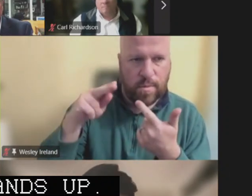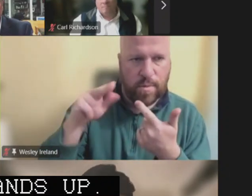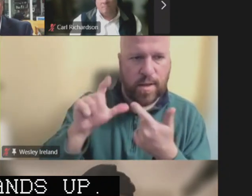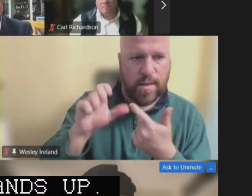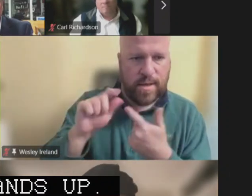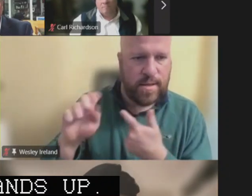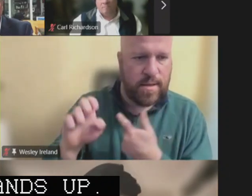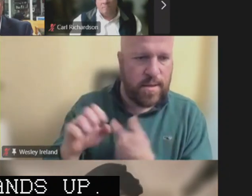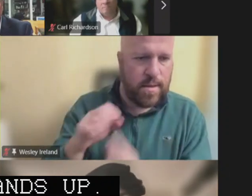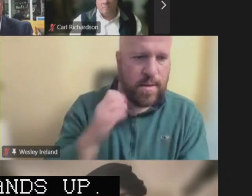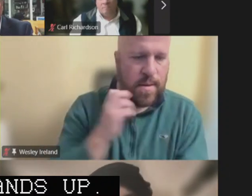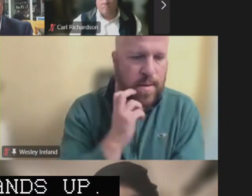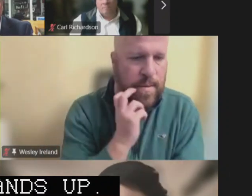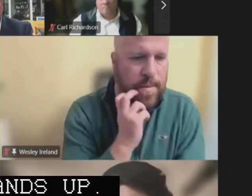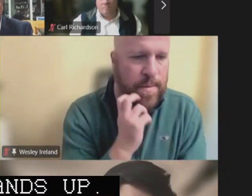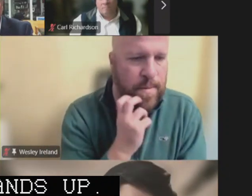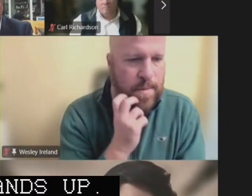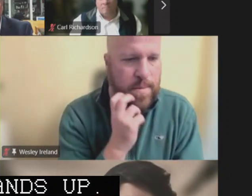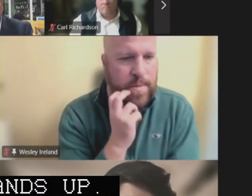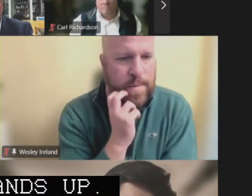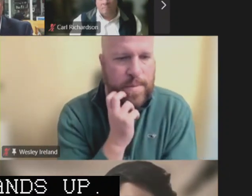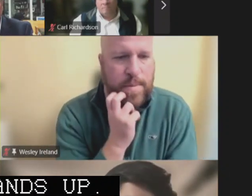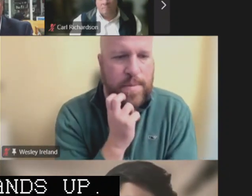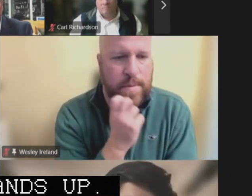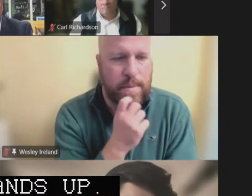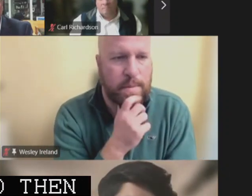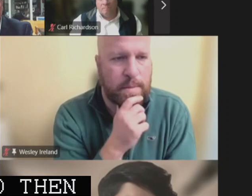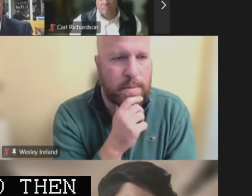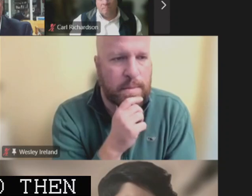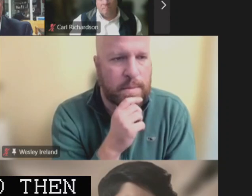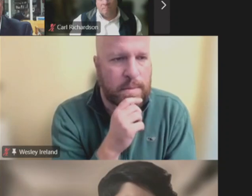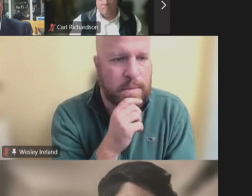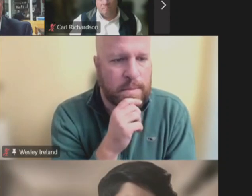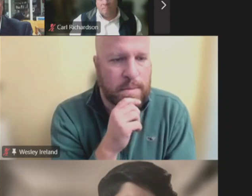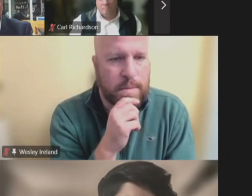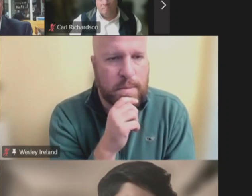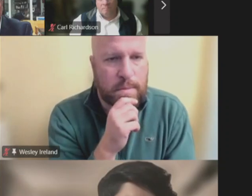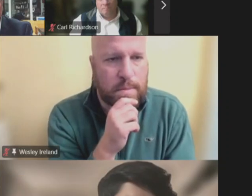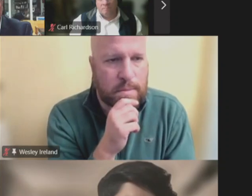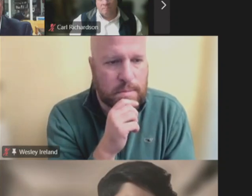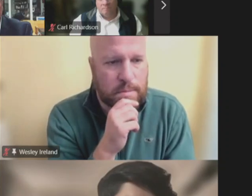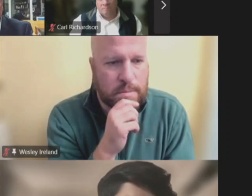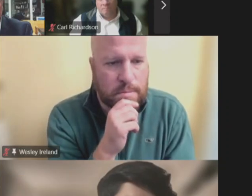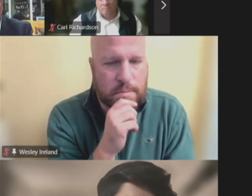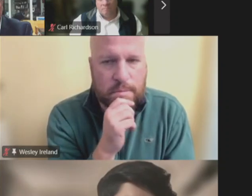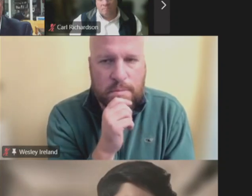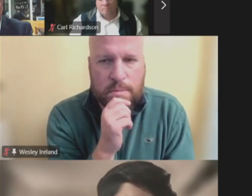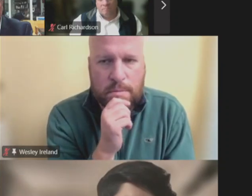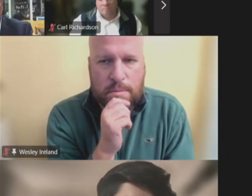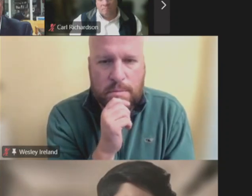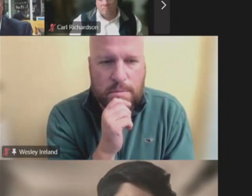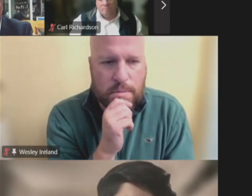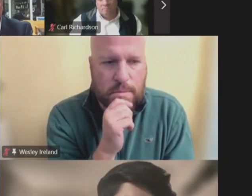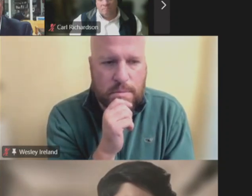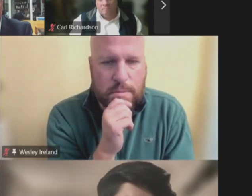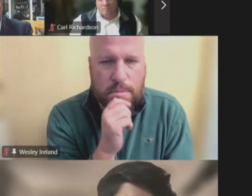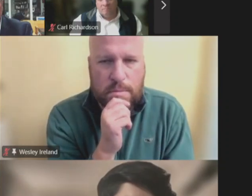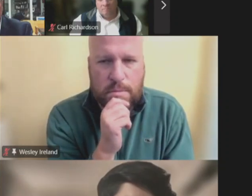So Charles and Paulette. Charles? Oh, thank you, Christiana. Thank you for the